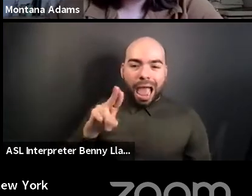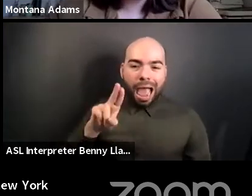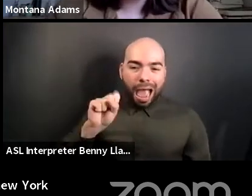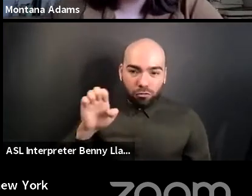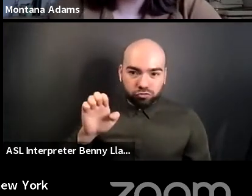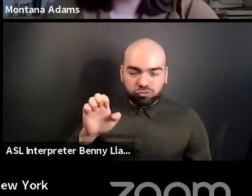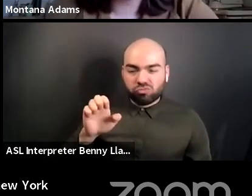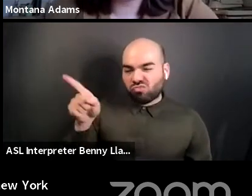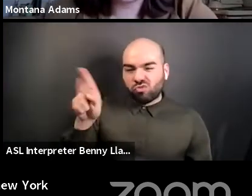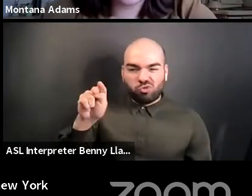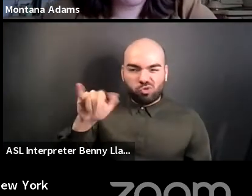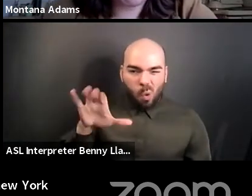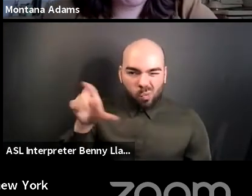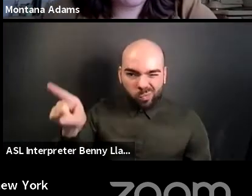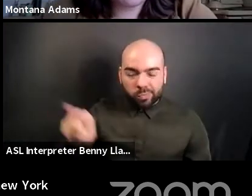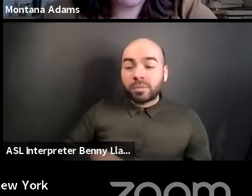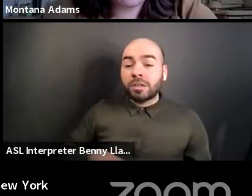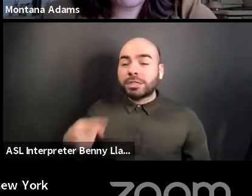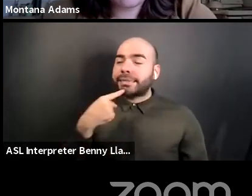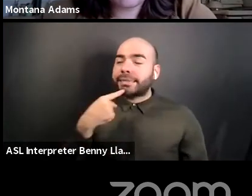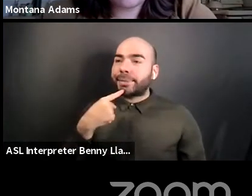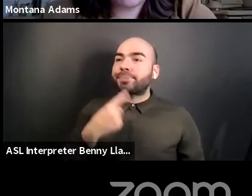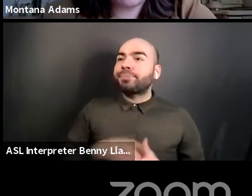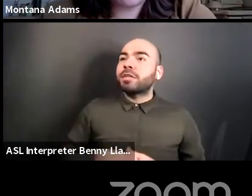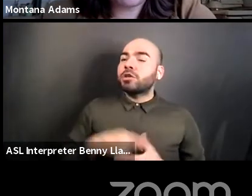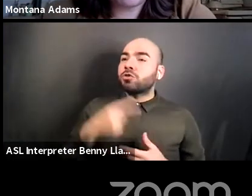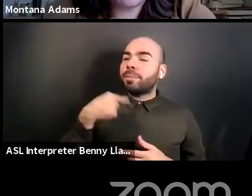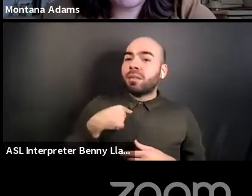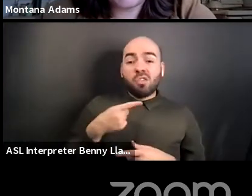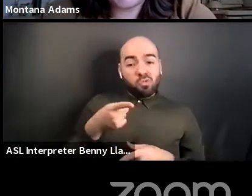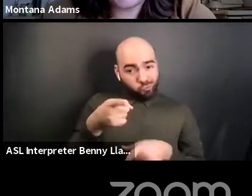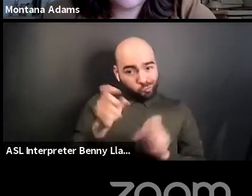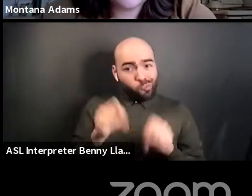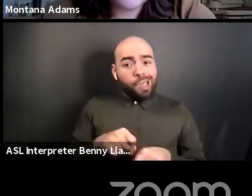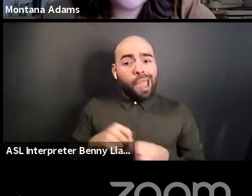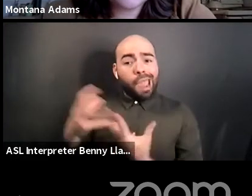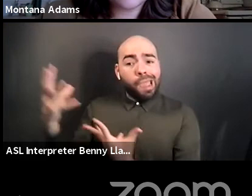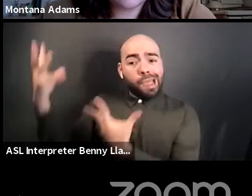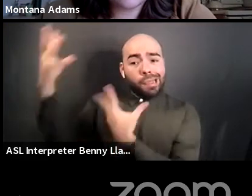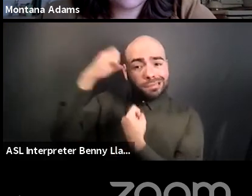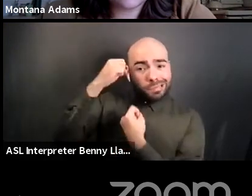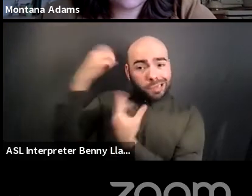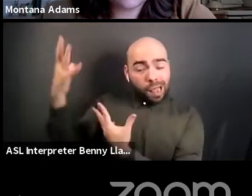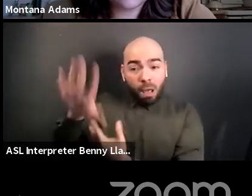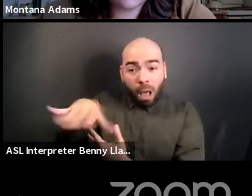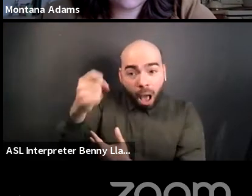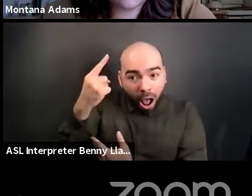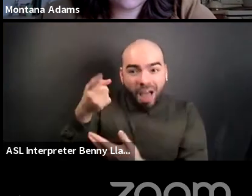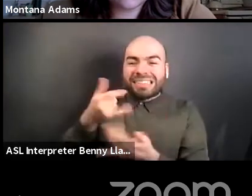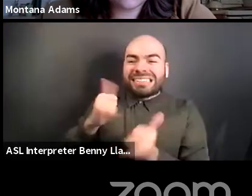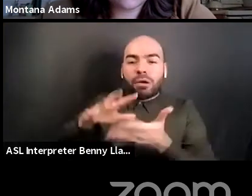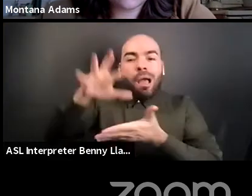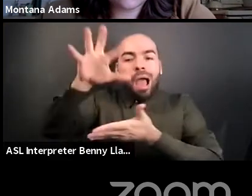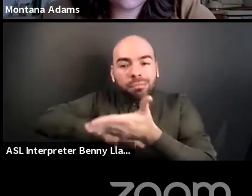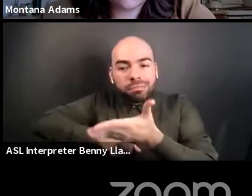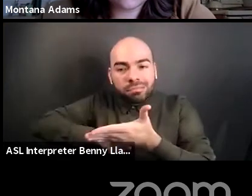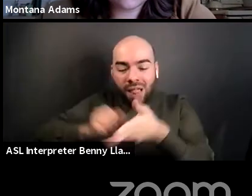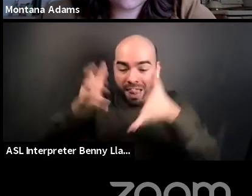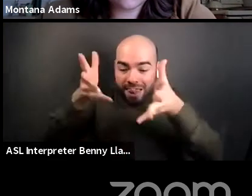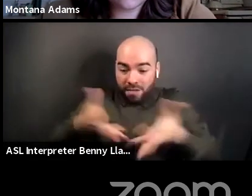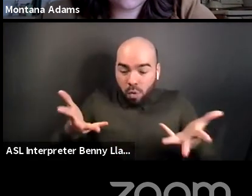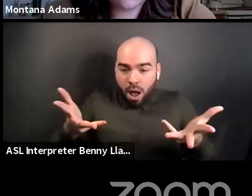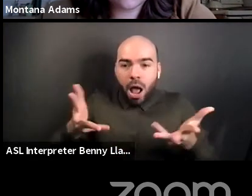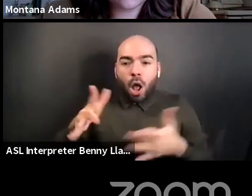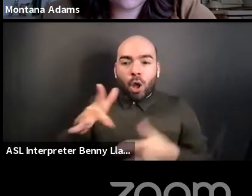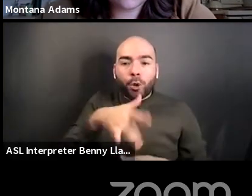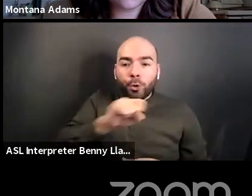said something once. She said, you know, you can decolonize, but that's an act of taking away. And what you're left with is a vessel, an open vessel.